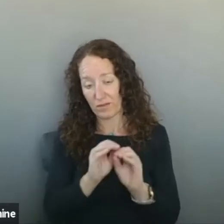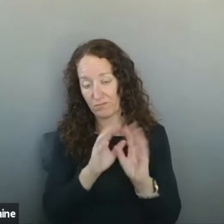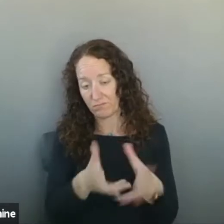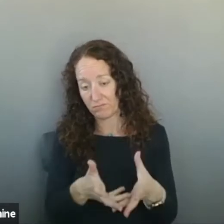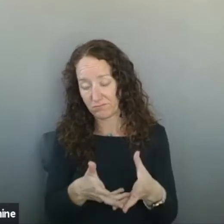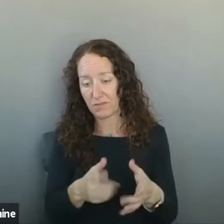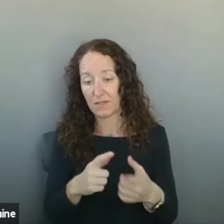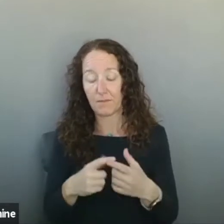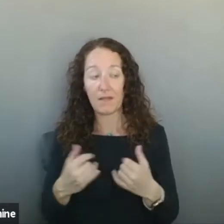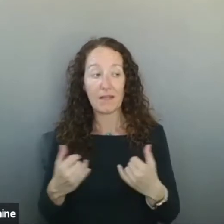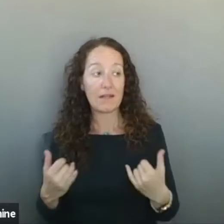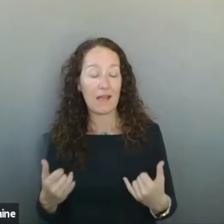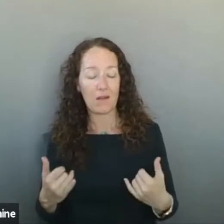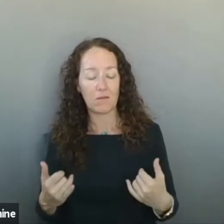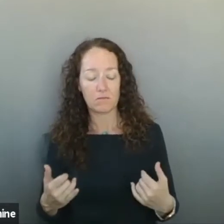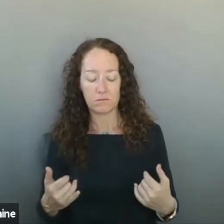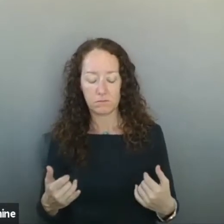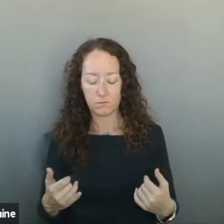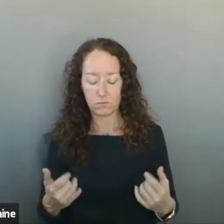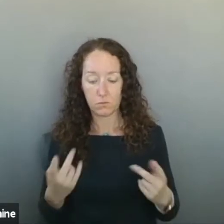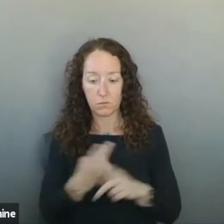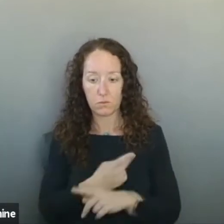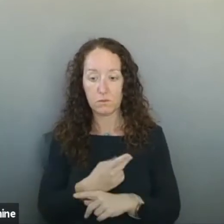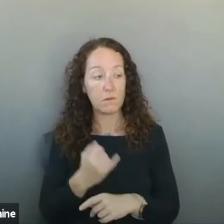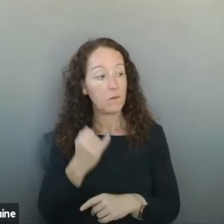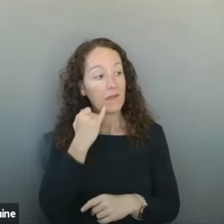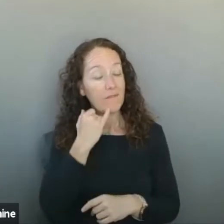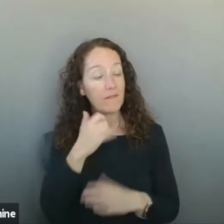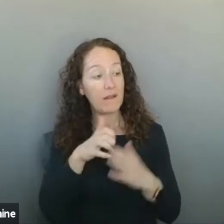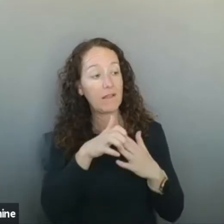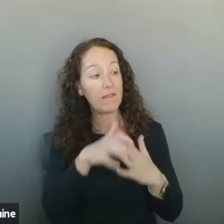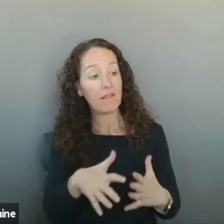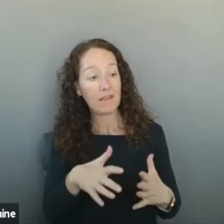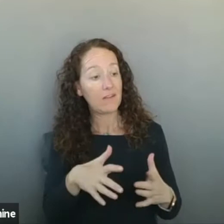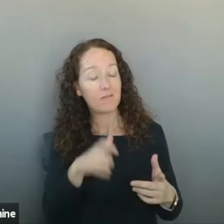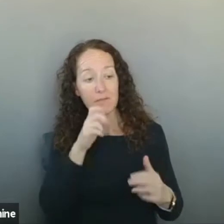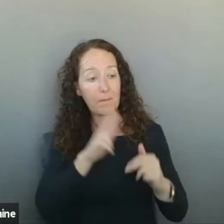to recognize if you're not building the psychological safety and trust,